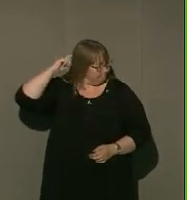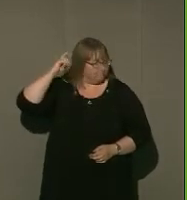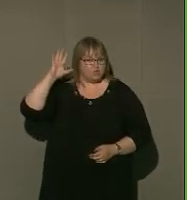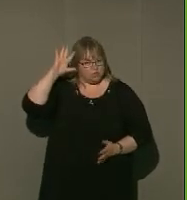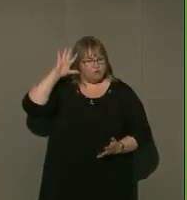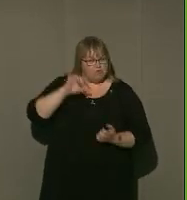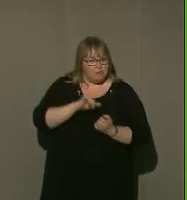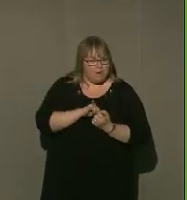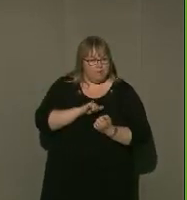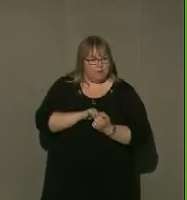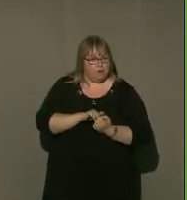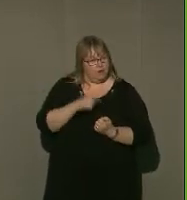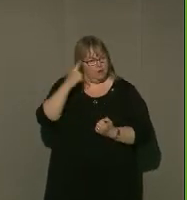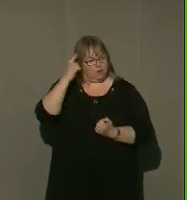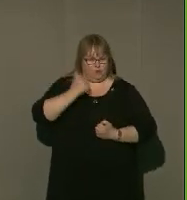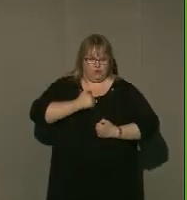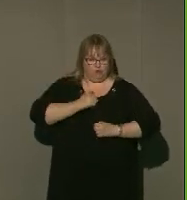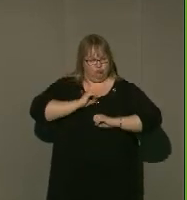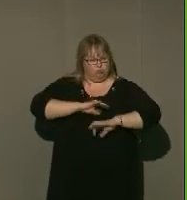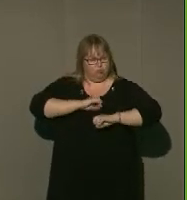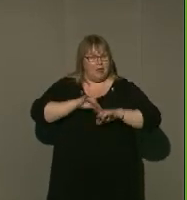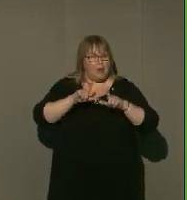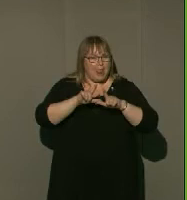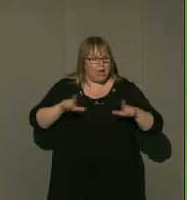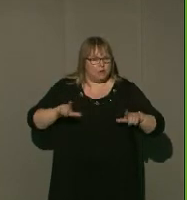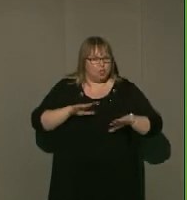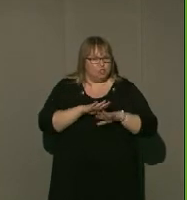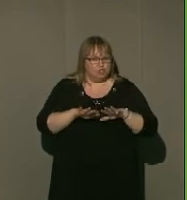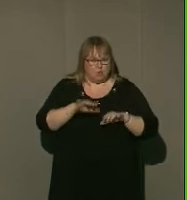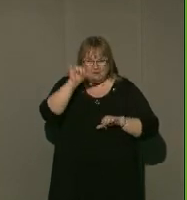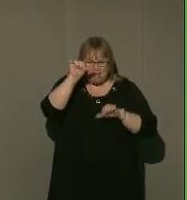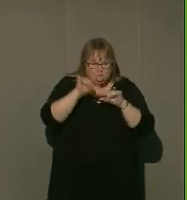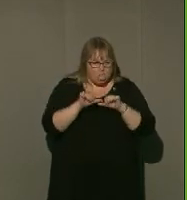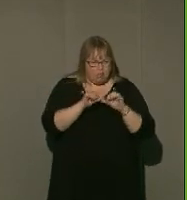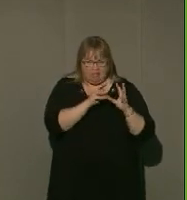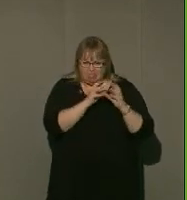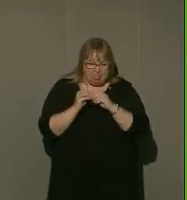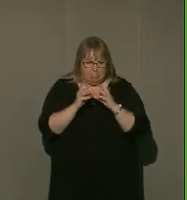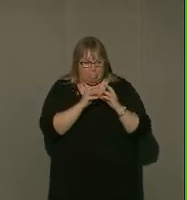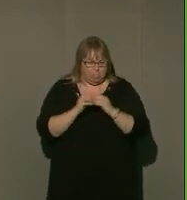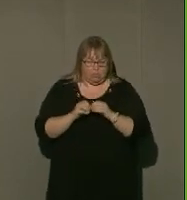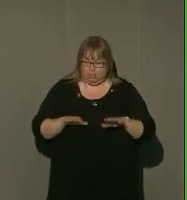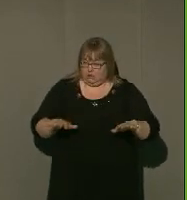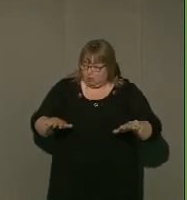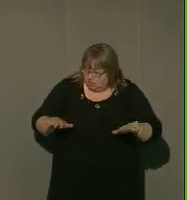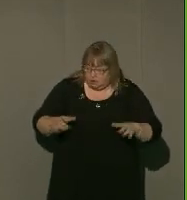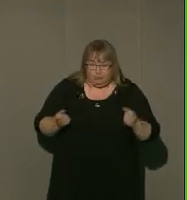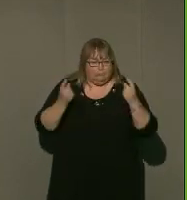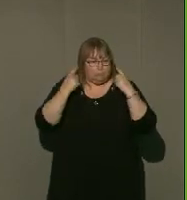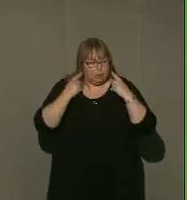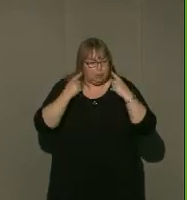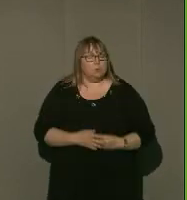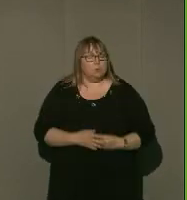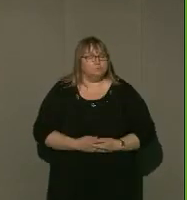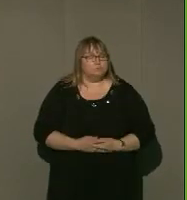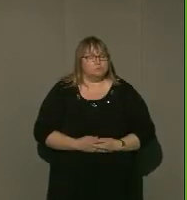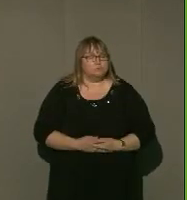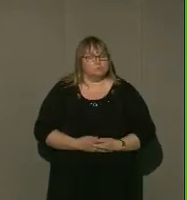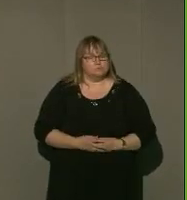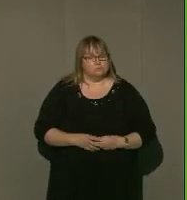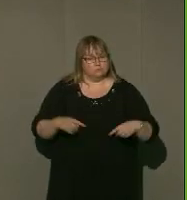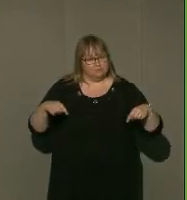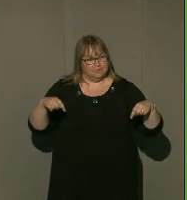in terms of your language, let's not use shorthand or acronyms that are not explained. I would like, particularly in